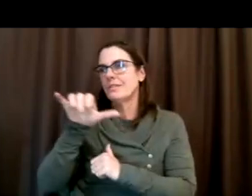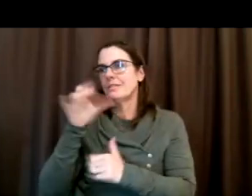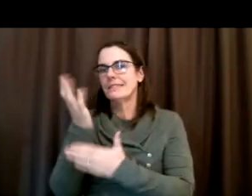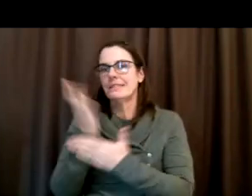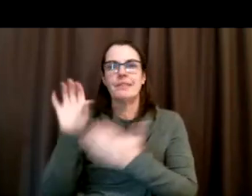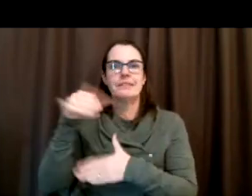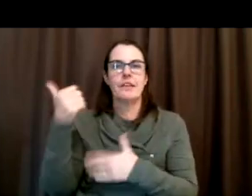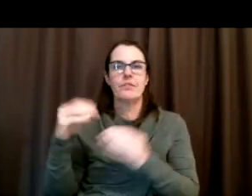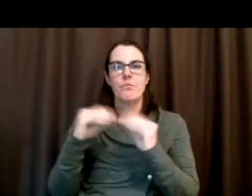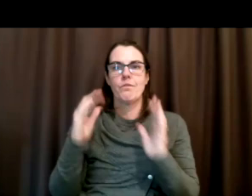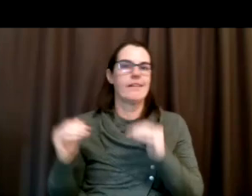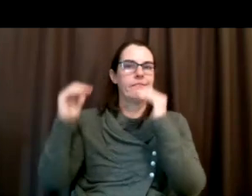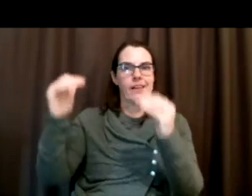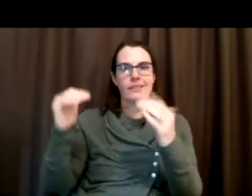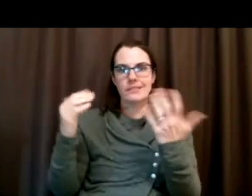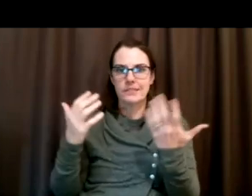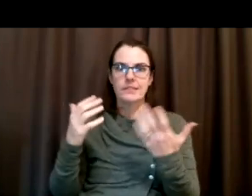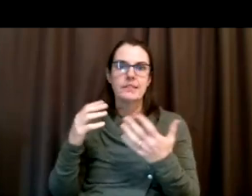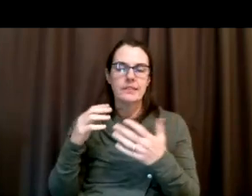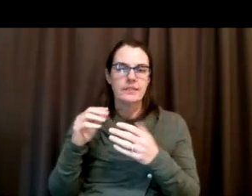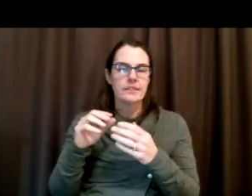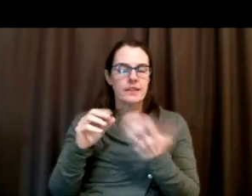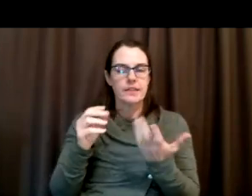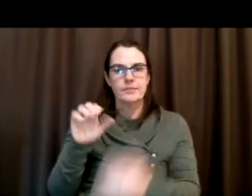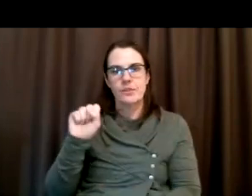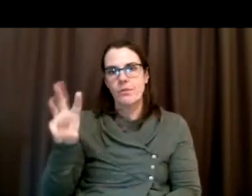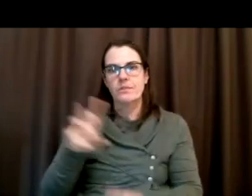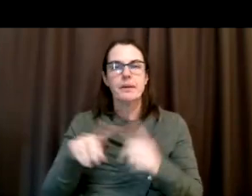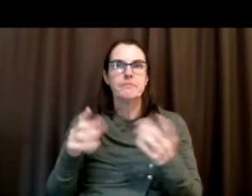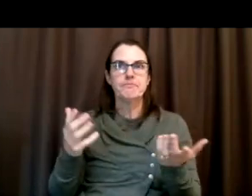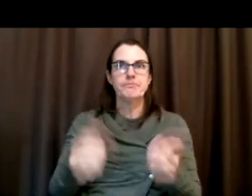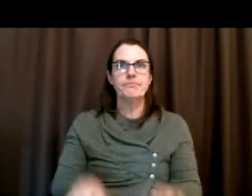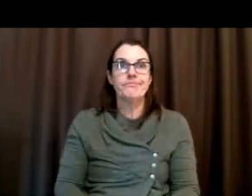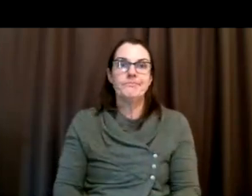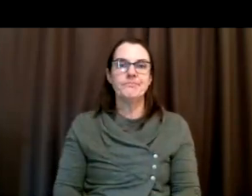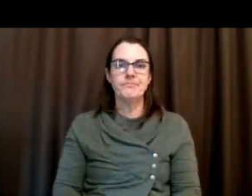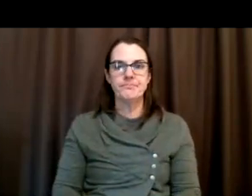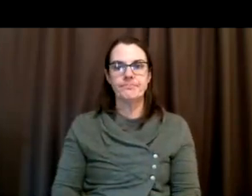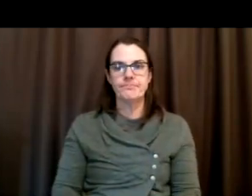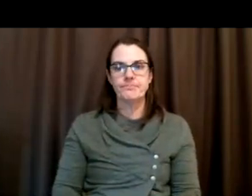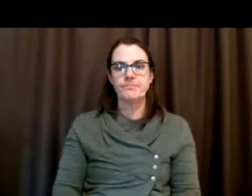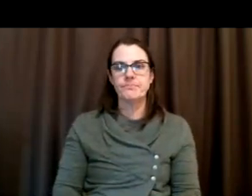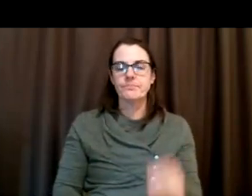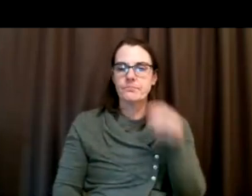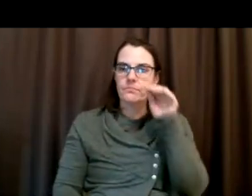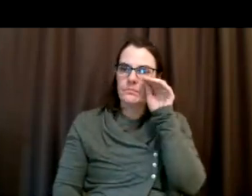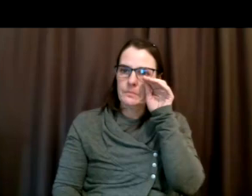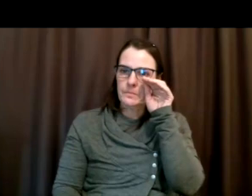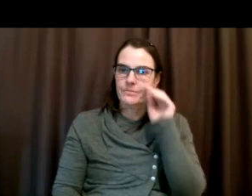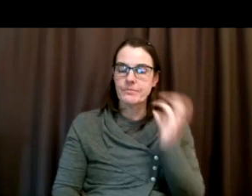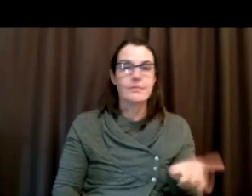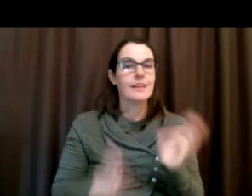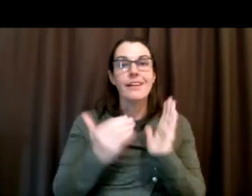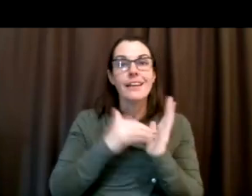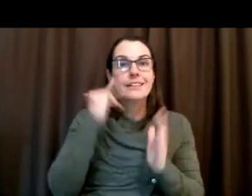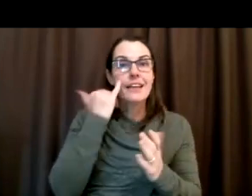more advanced platforms. But I mean, it really is just if it meets, your requirements, right?